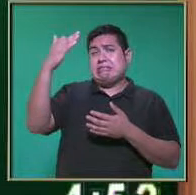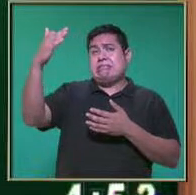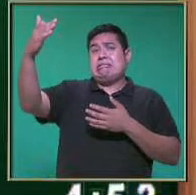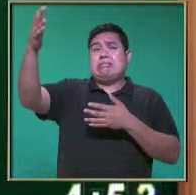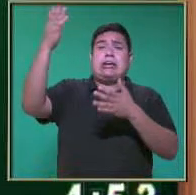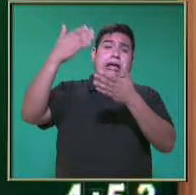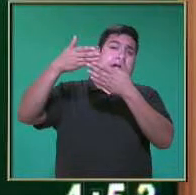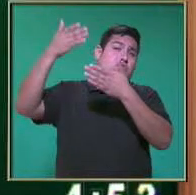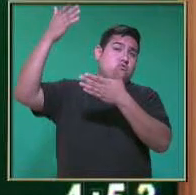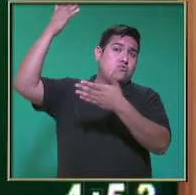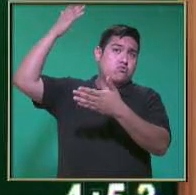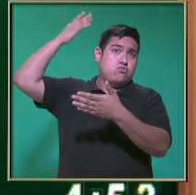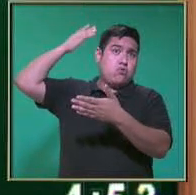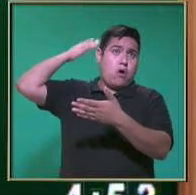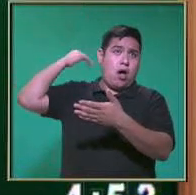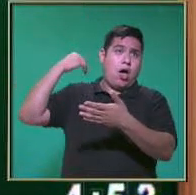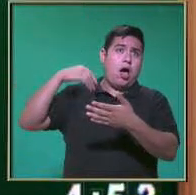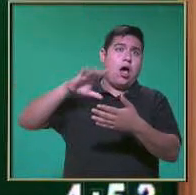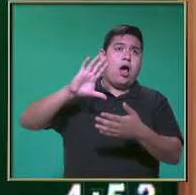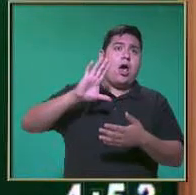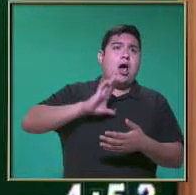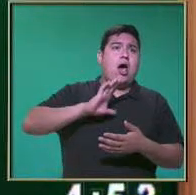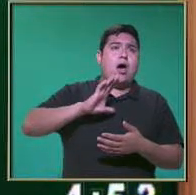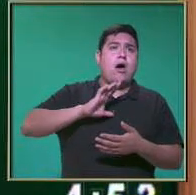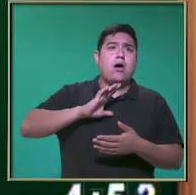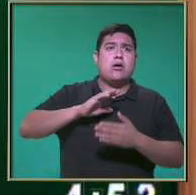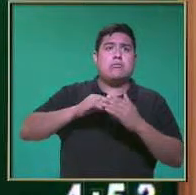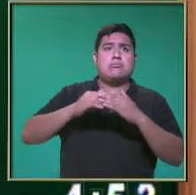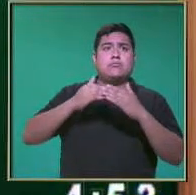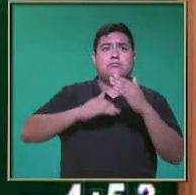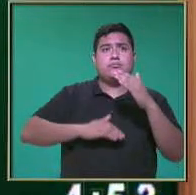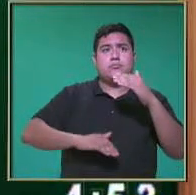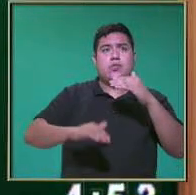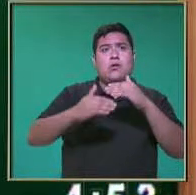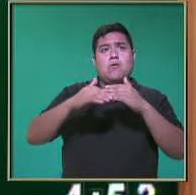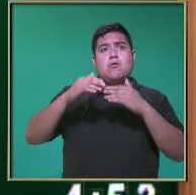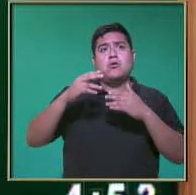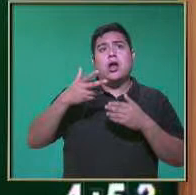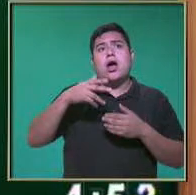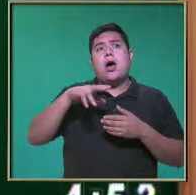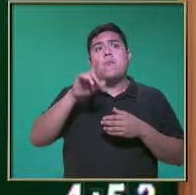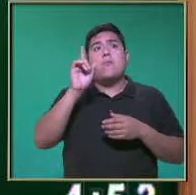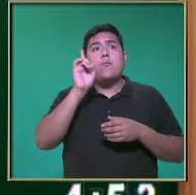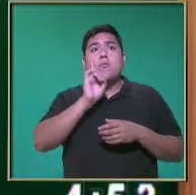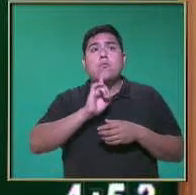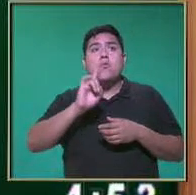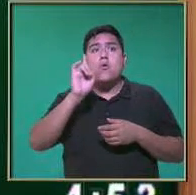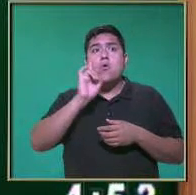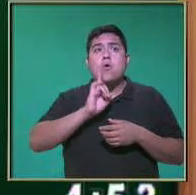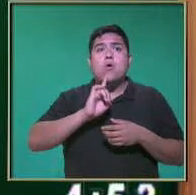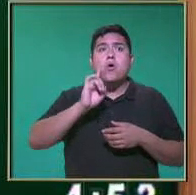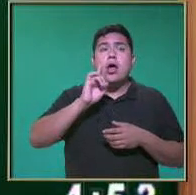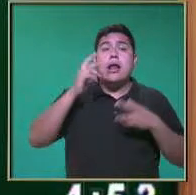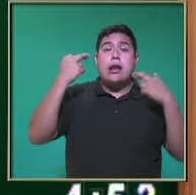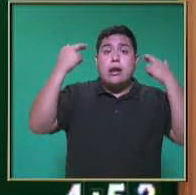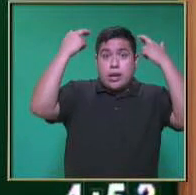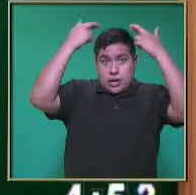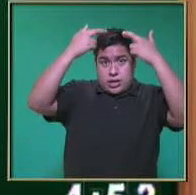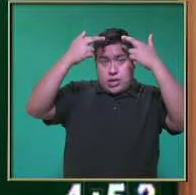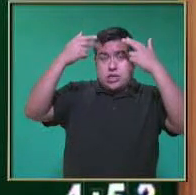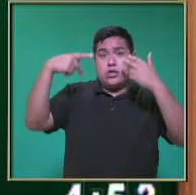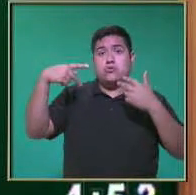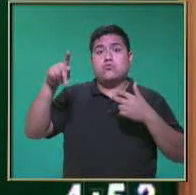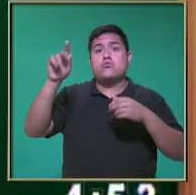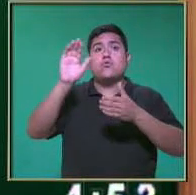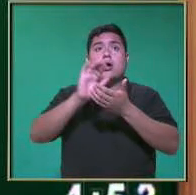died. Merlin, the magician, convinced King Uther to give him the child for safekeeping. So when